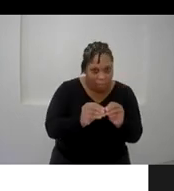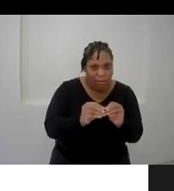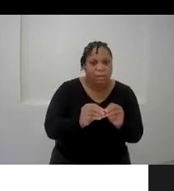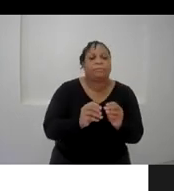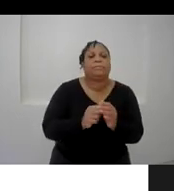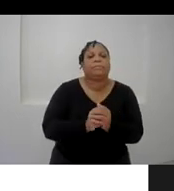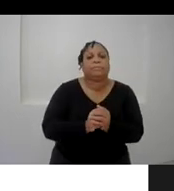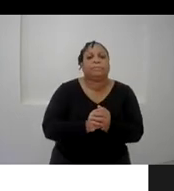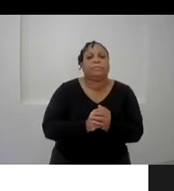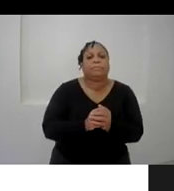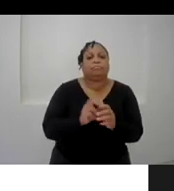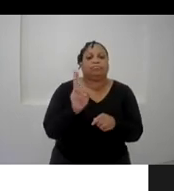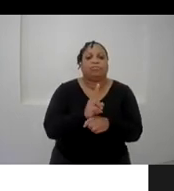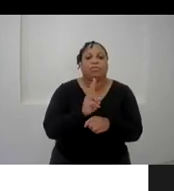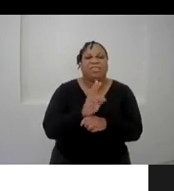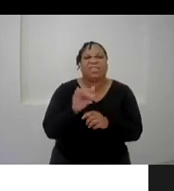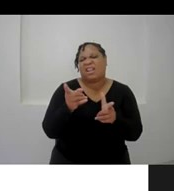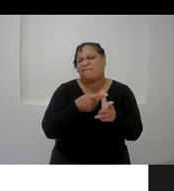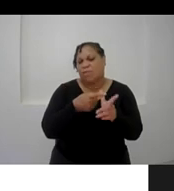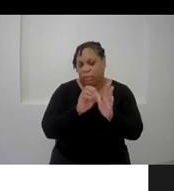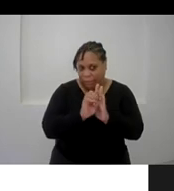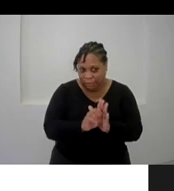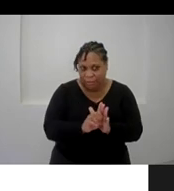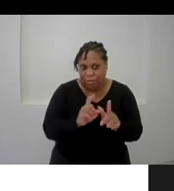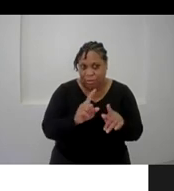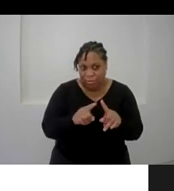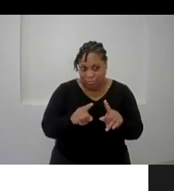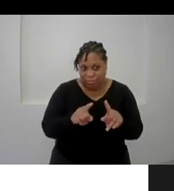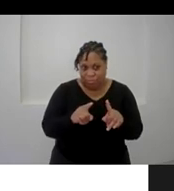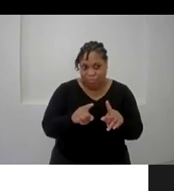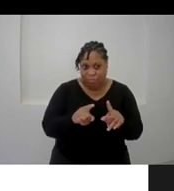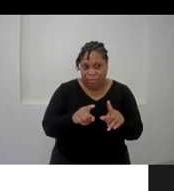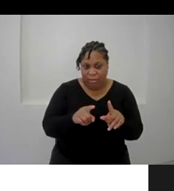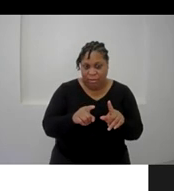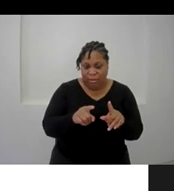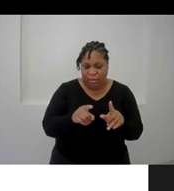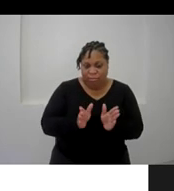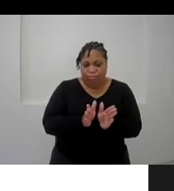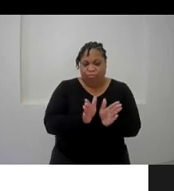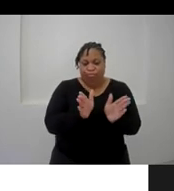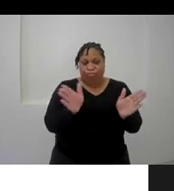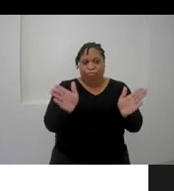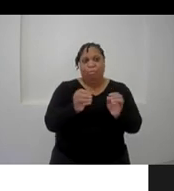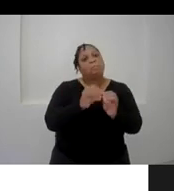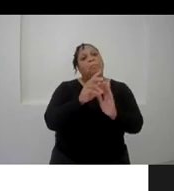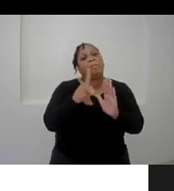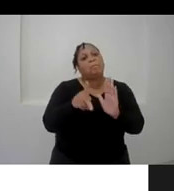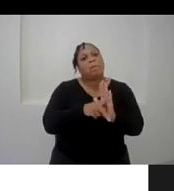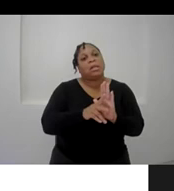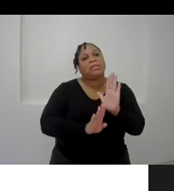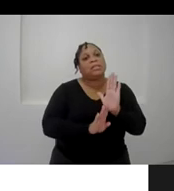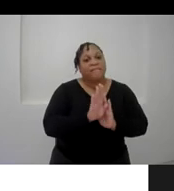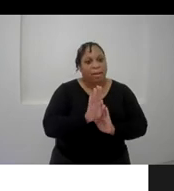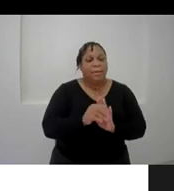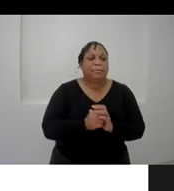We're using that as the first example, but then looking at expanding that to more policy development. So